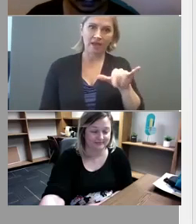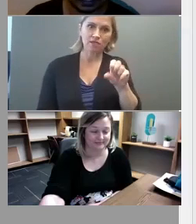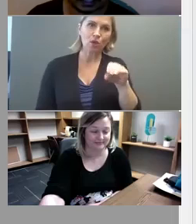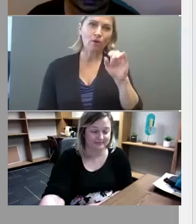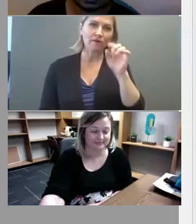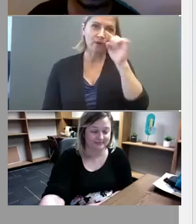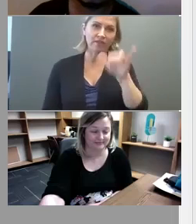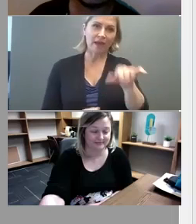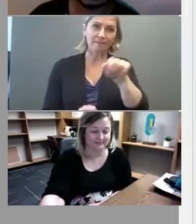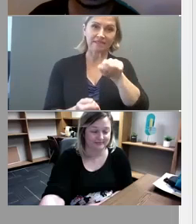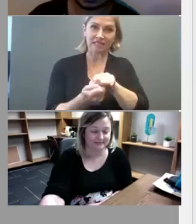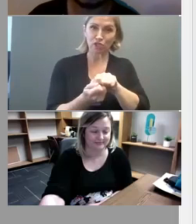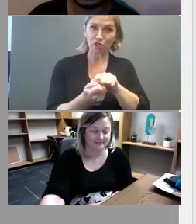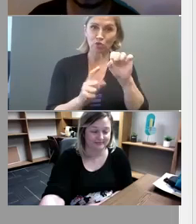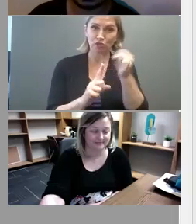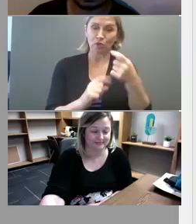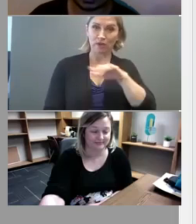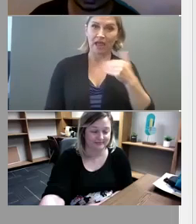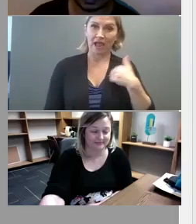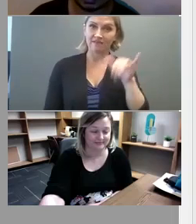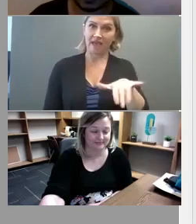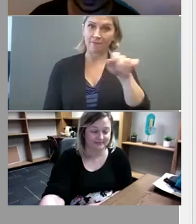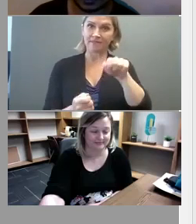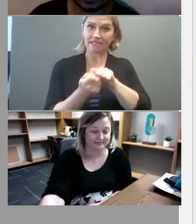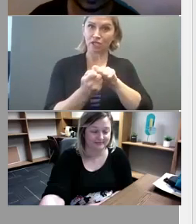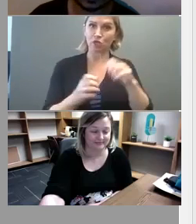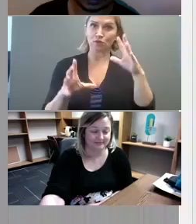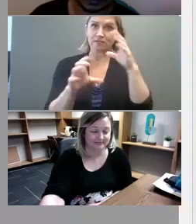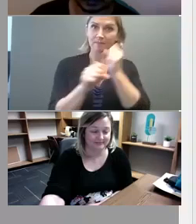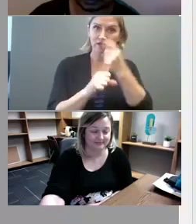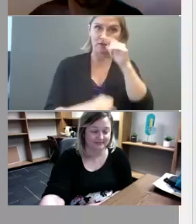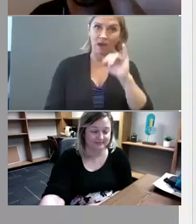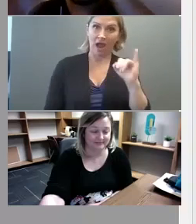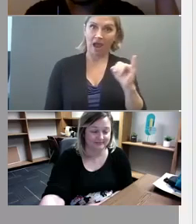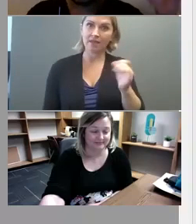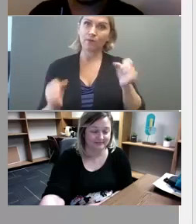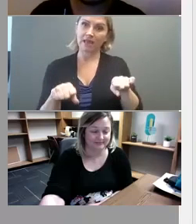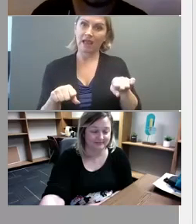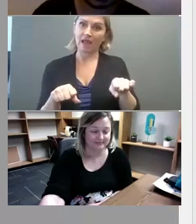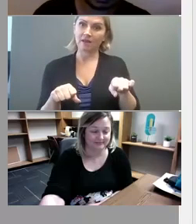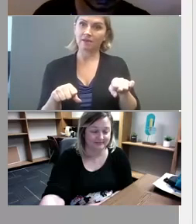particular case, we just have this particular summation of I here, which we can